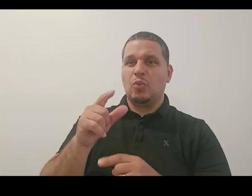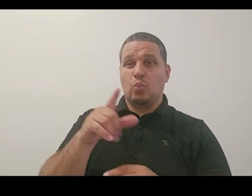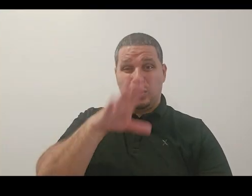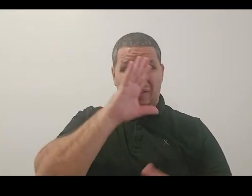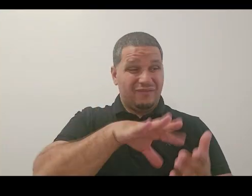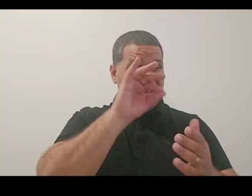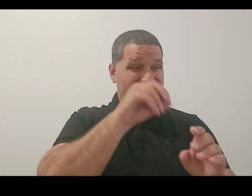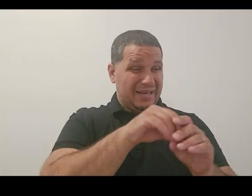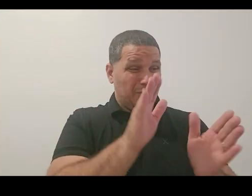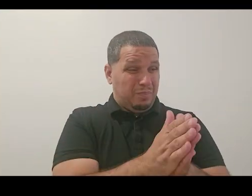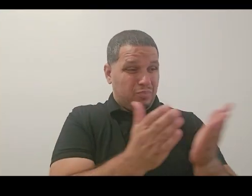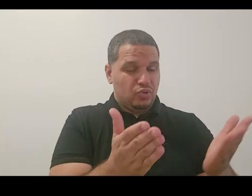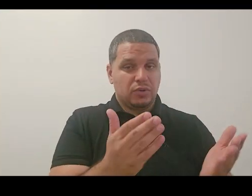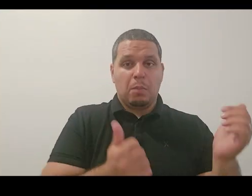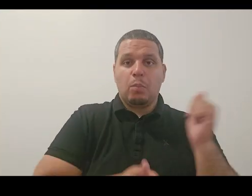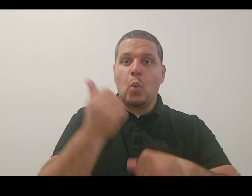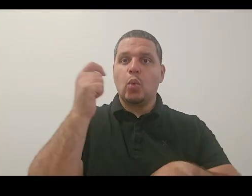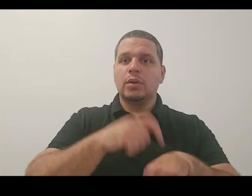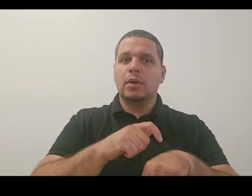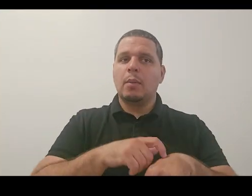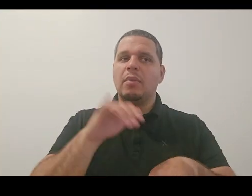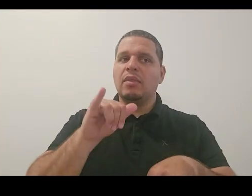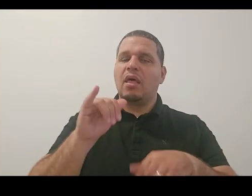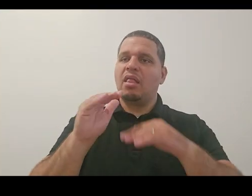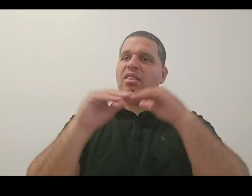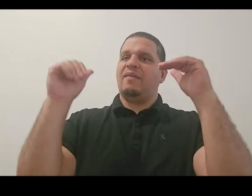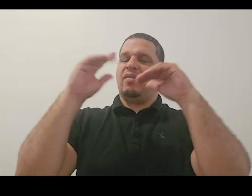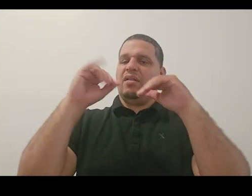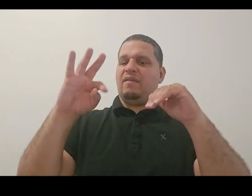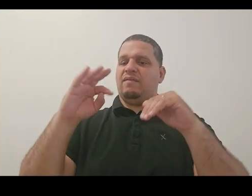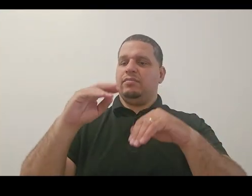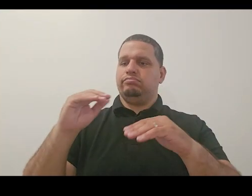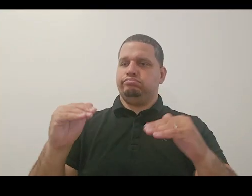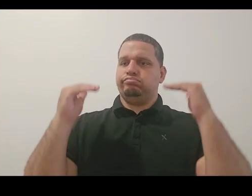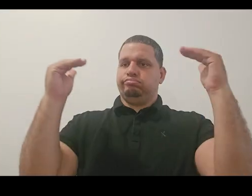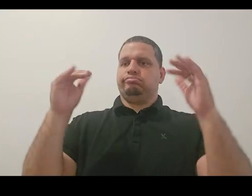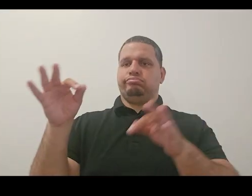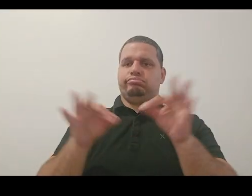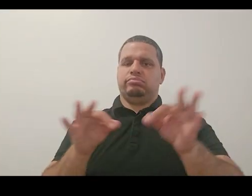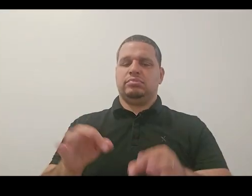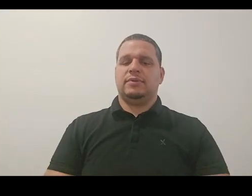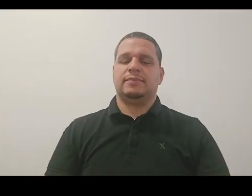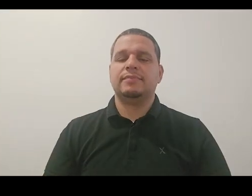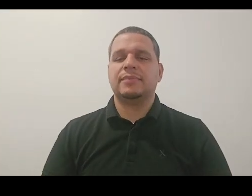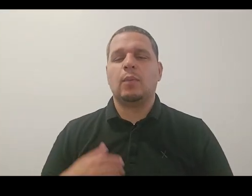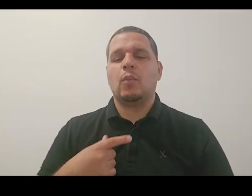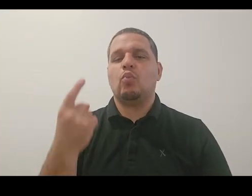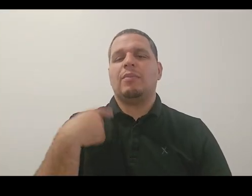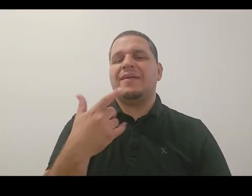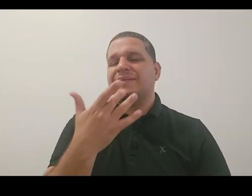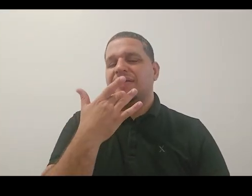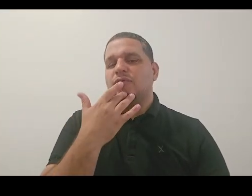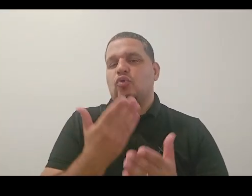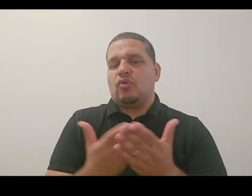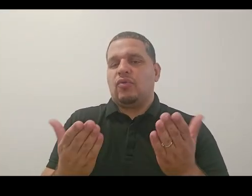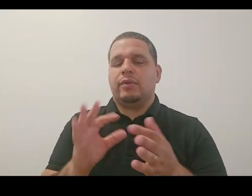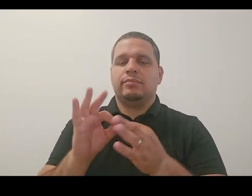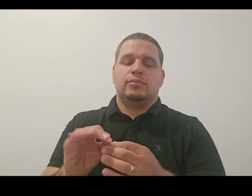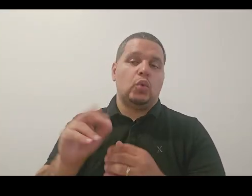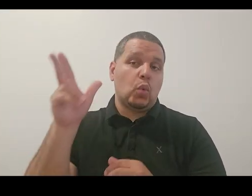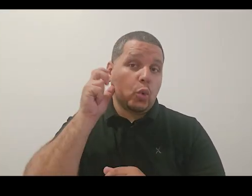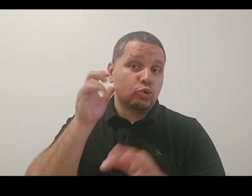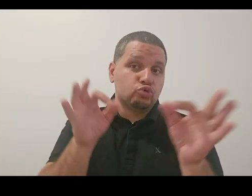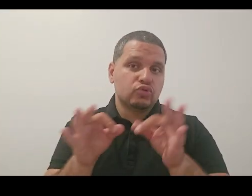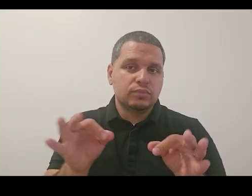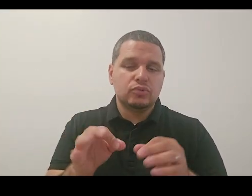you may often find in books. I think a lot of time you get that level of description of scenes. So that's one of my favorite